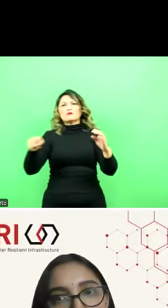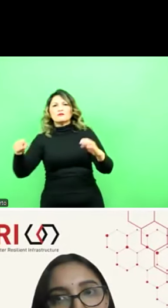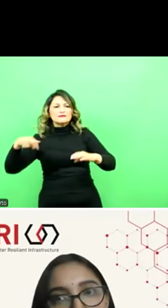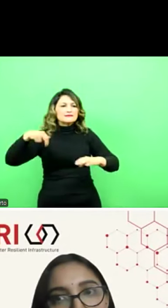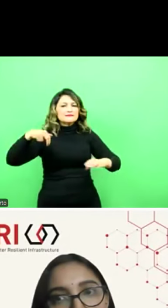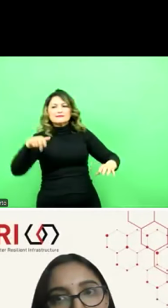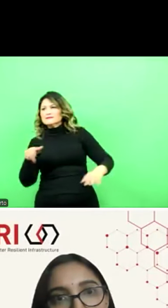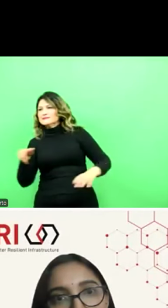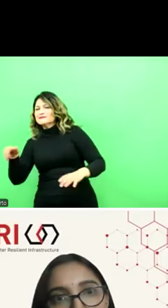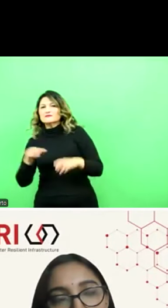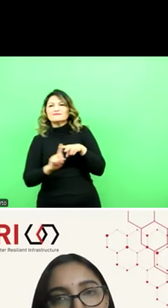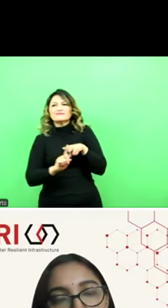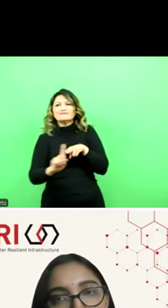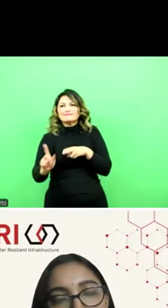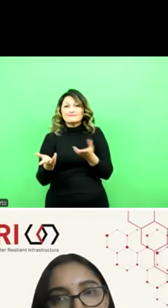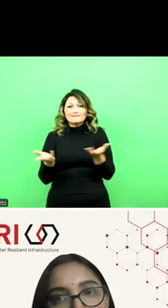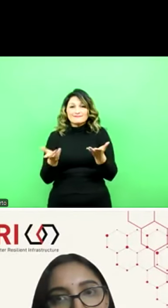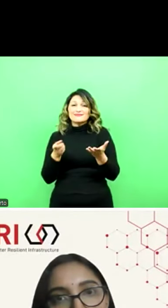Next slide.